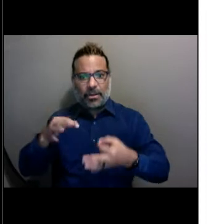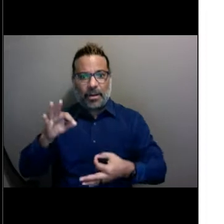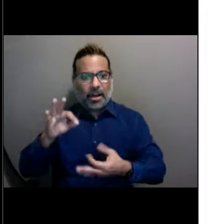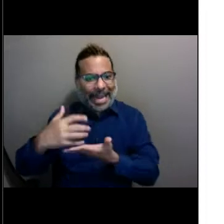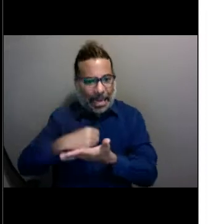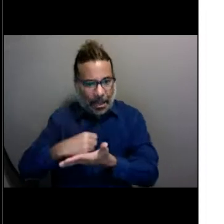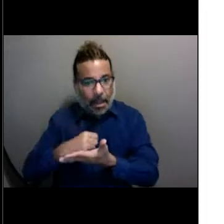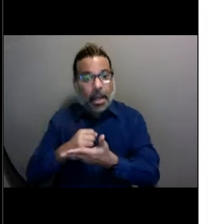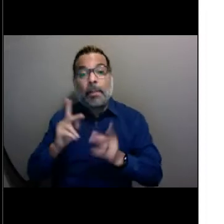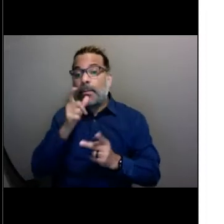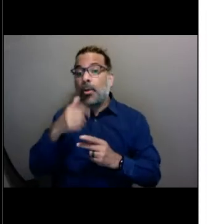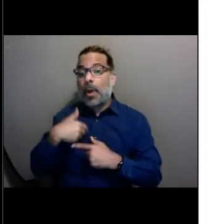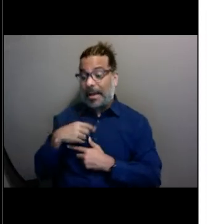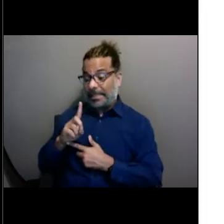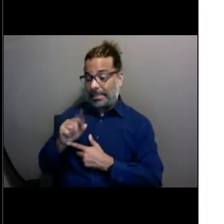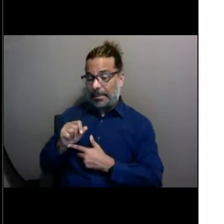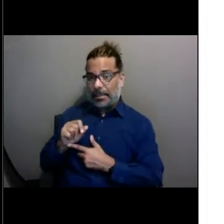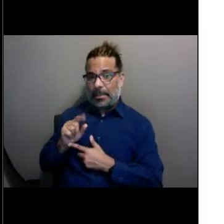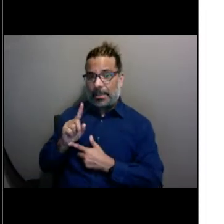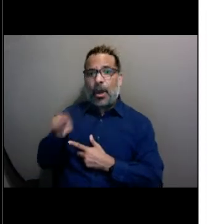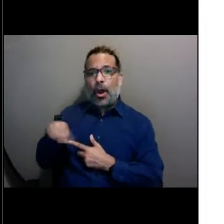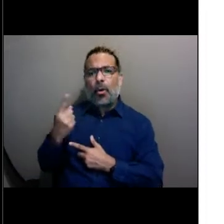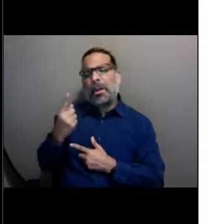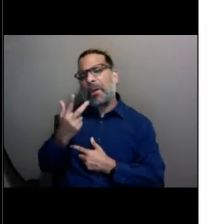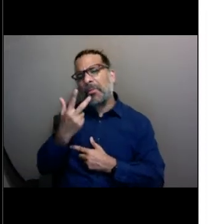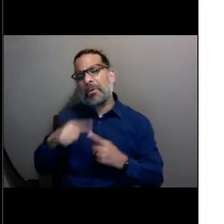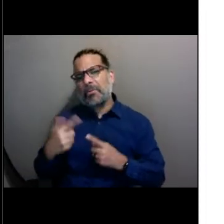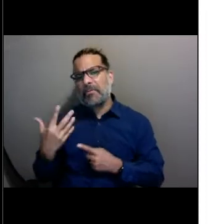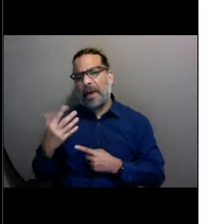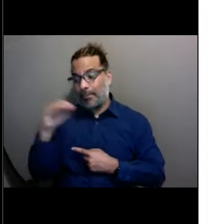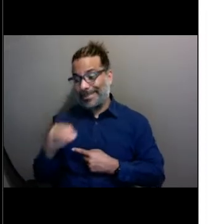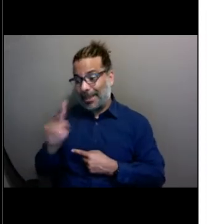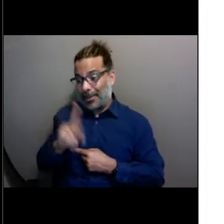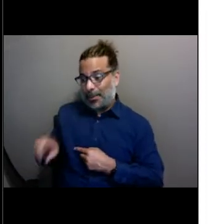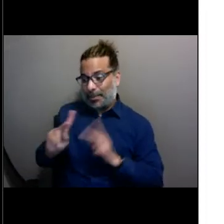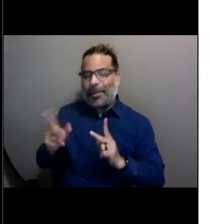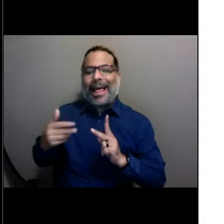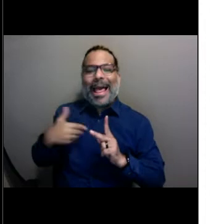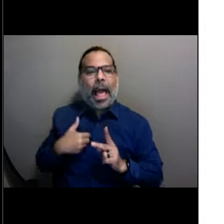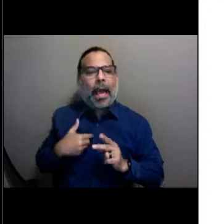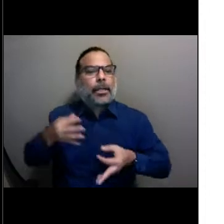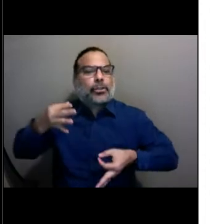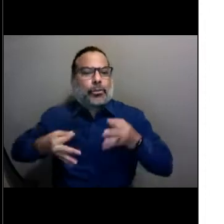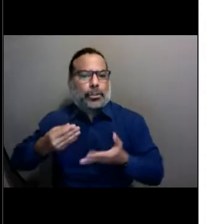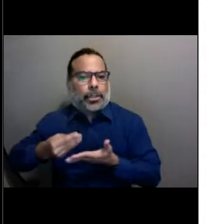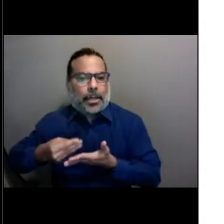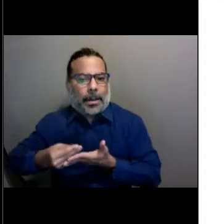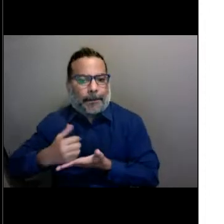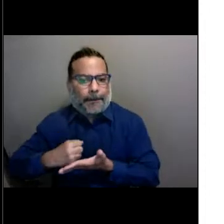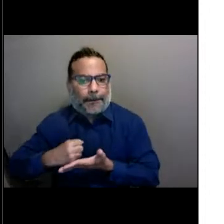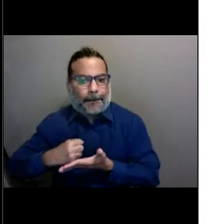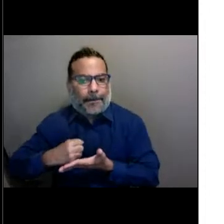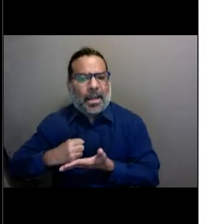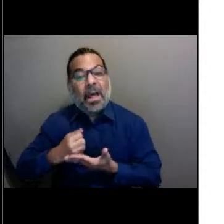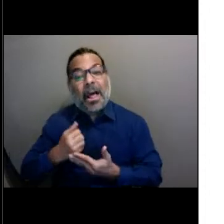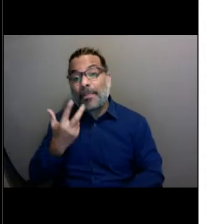comes to people with disabilities, only about 3 to 5% of them have discretionary income. Again, that's